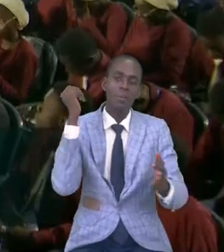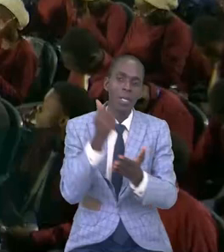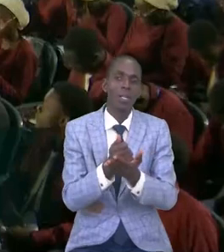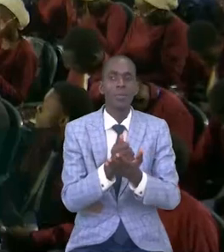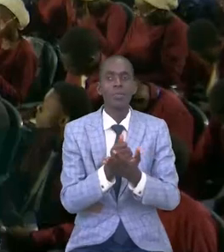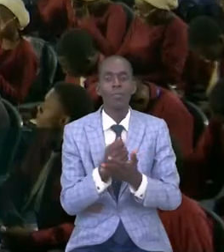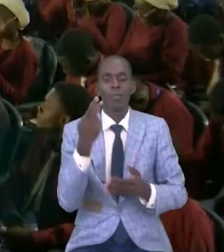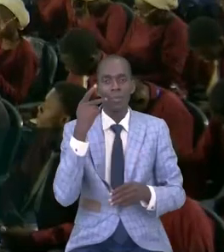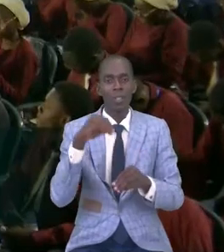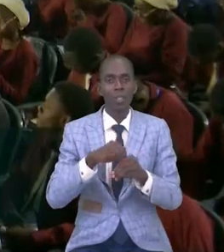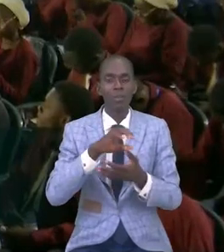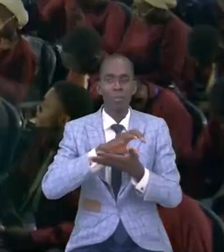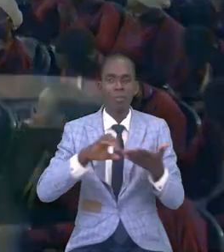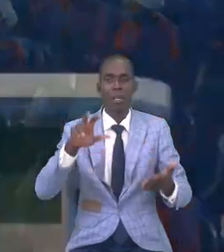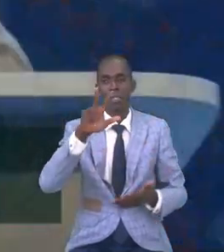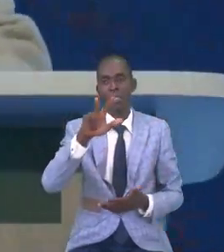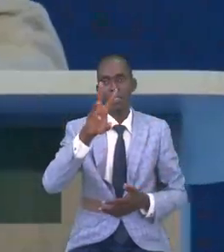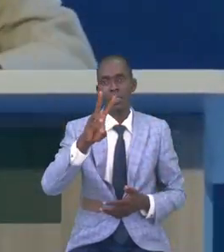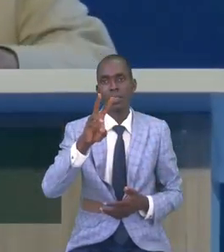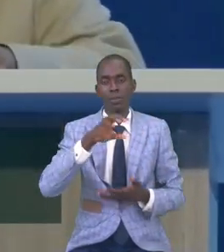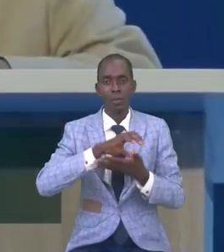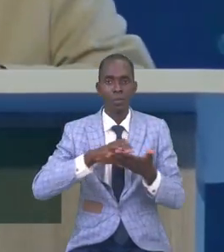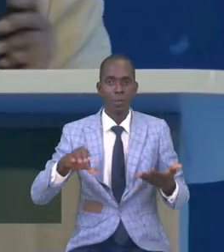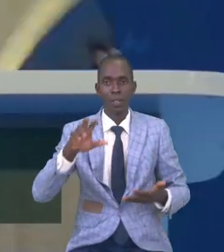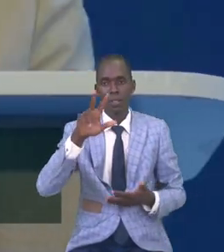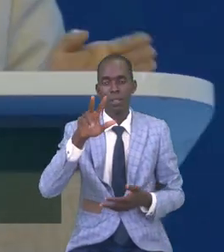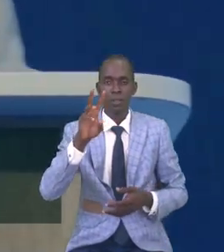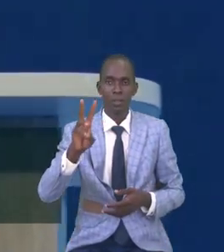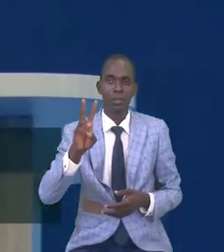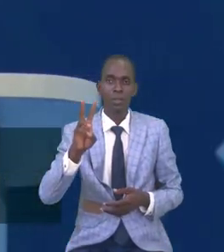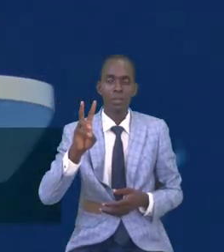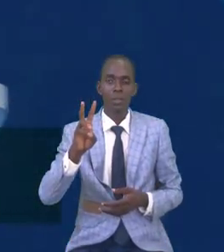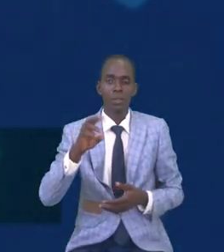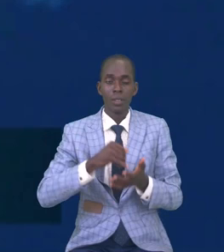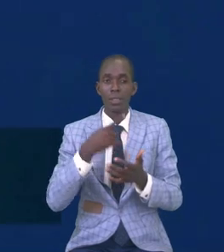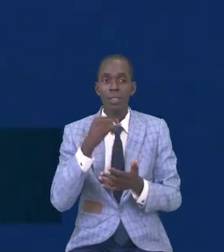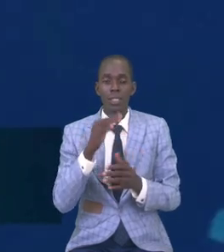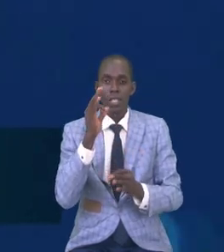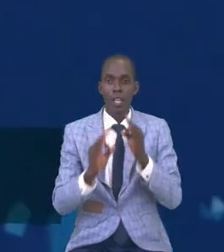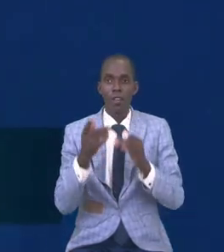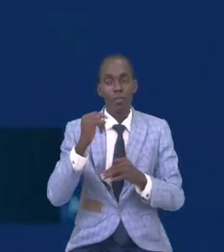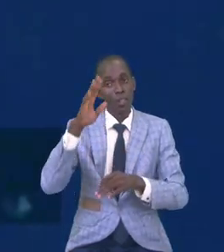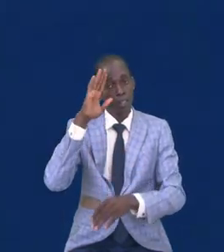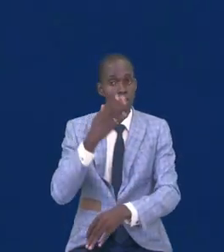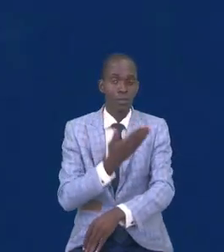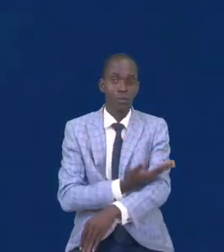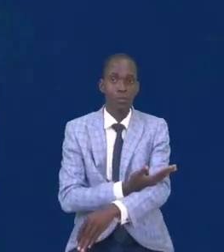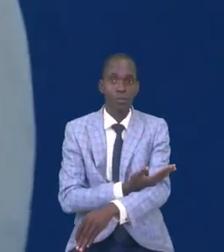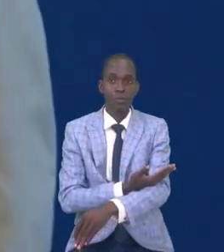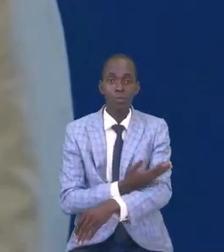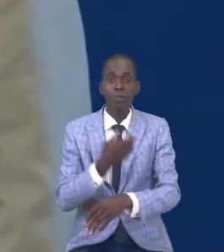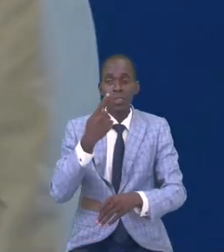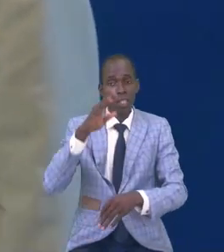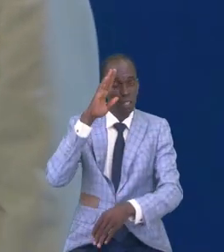Look at verse 36. In verse 36, it says, if the